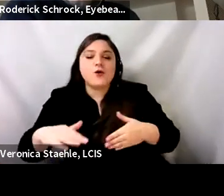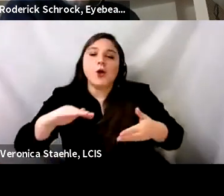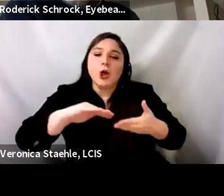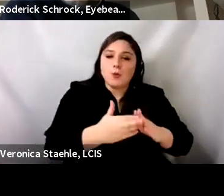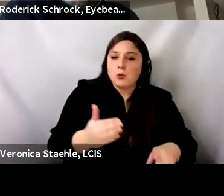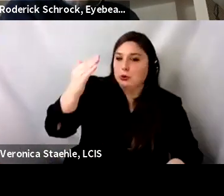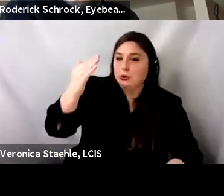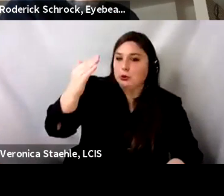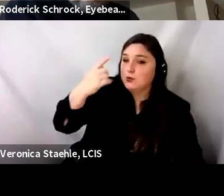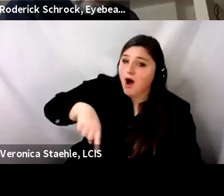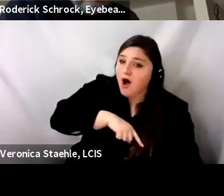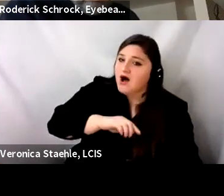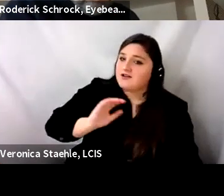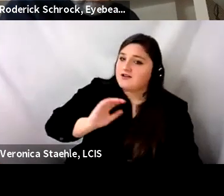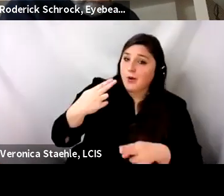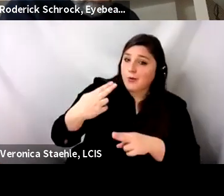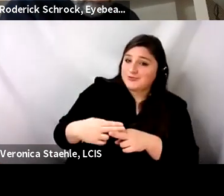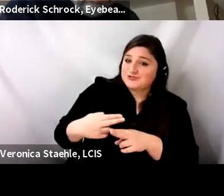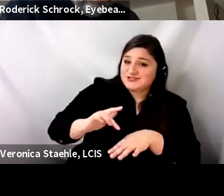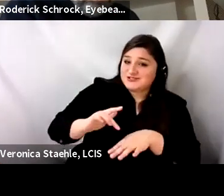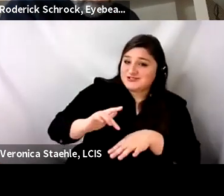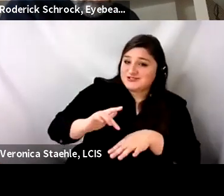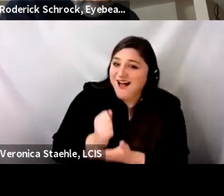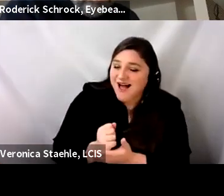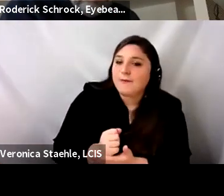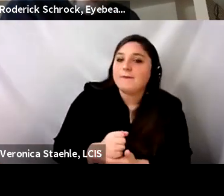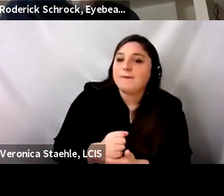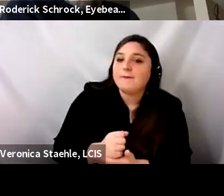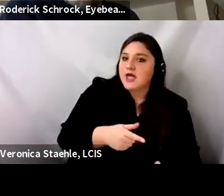not all organizations have such, a long-standing